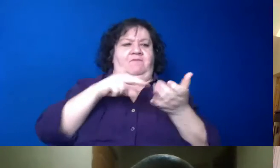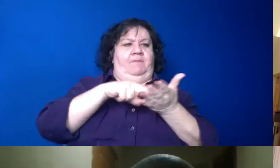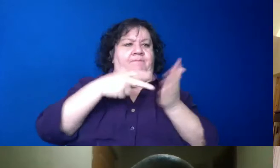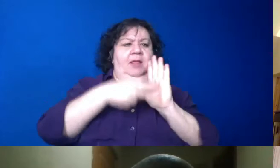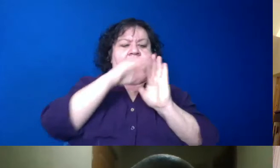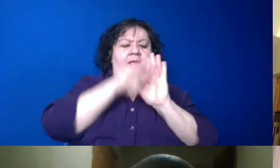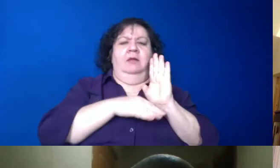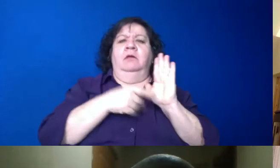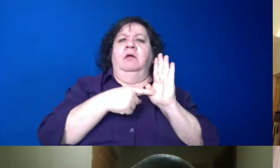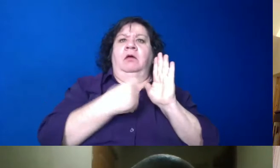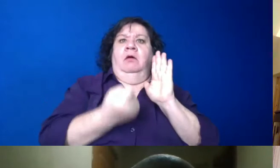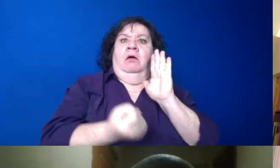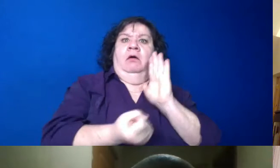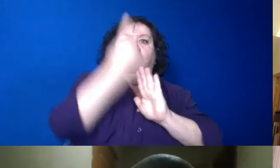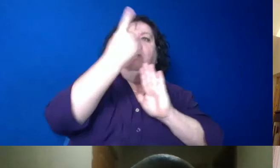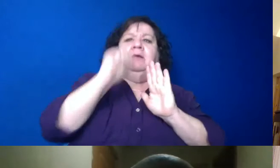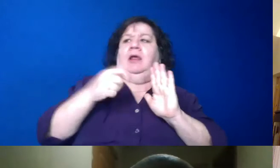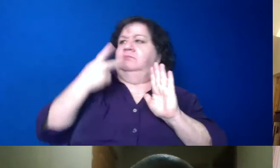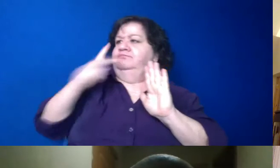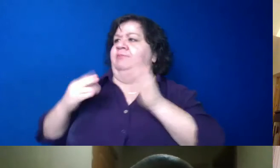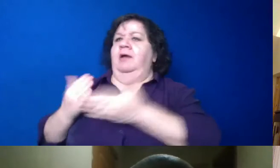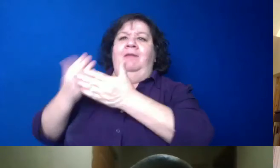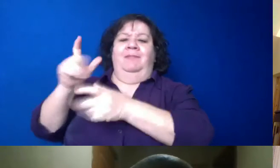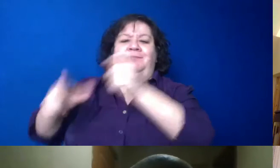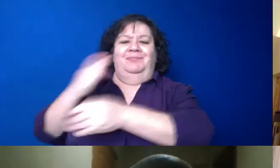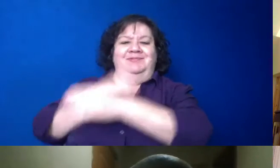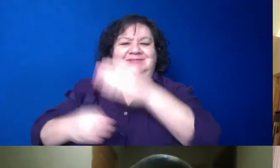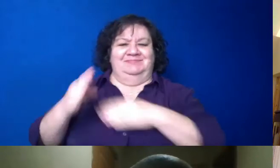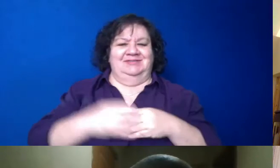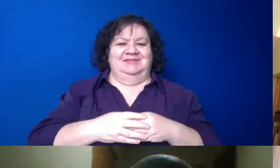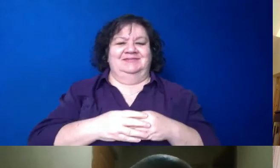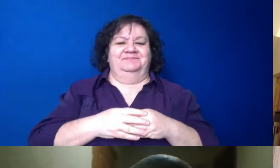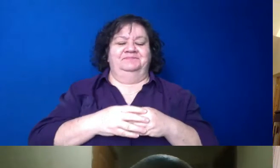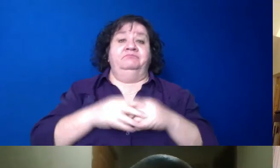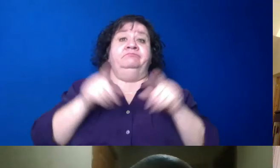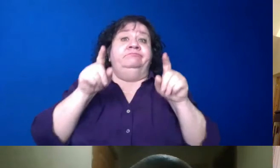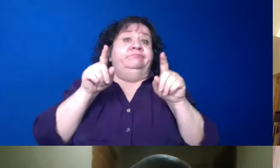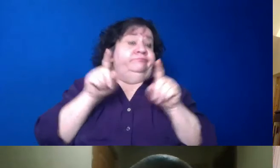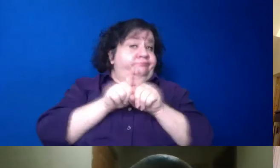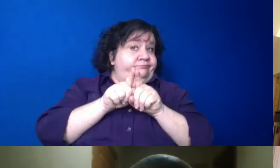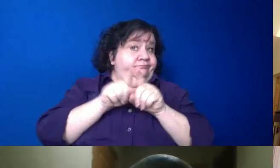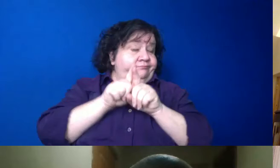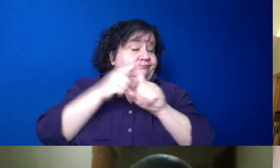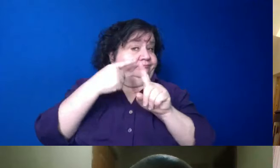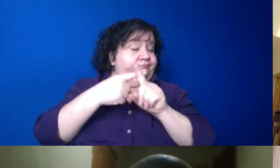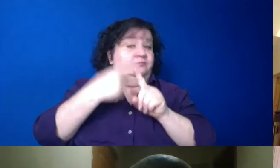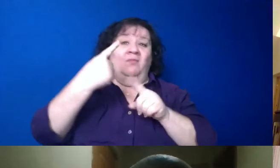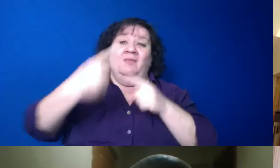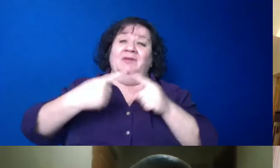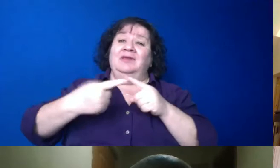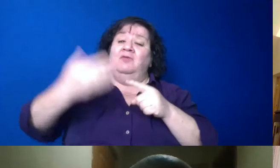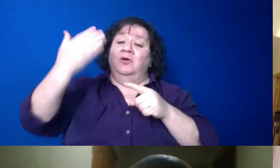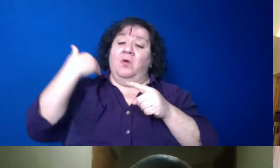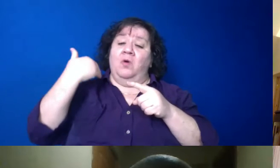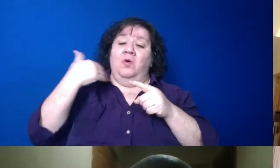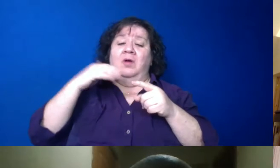armed conflict and disability, and want to find a way of continuing the dialogue both at the Security Council,